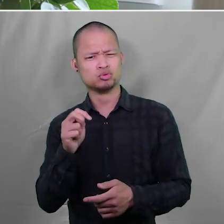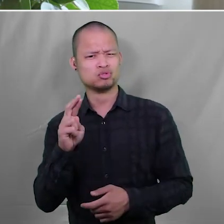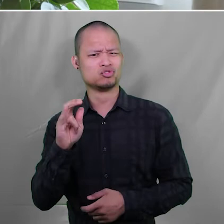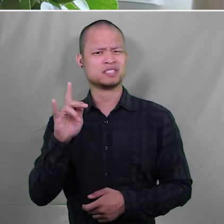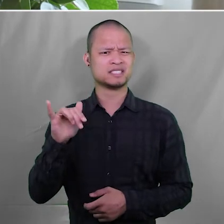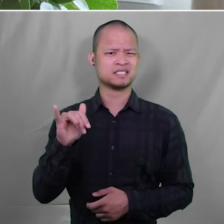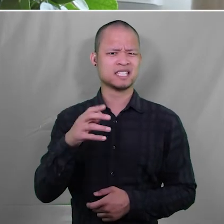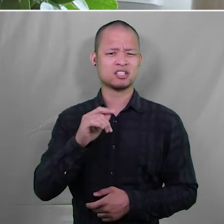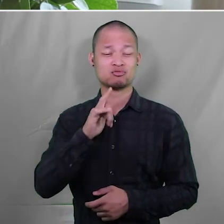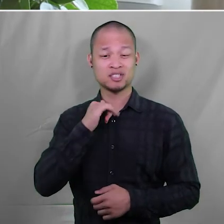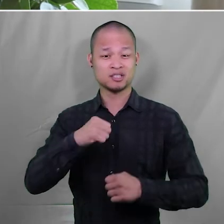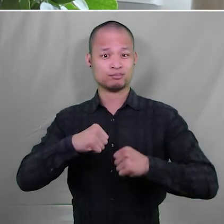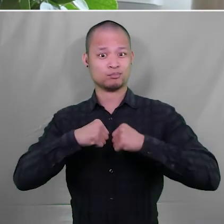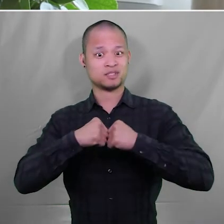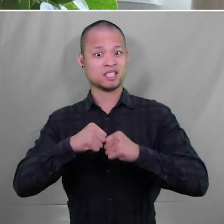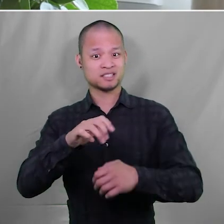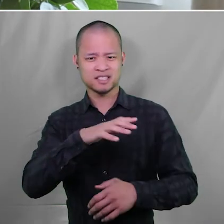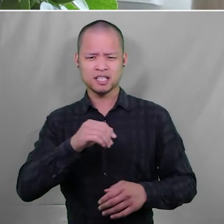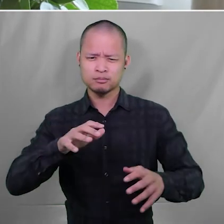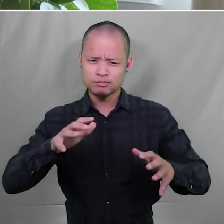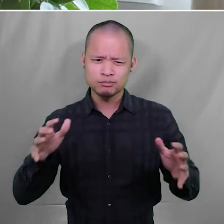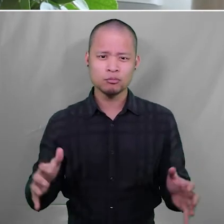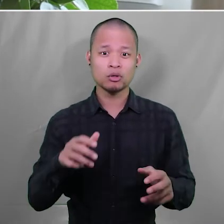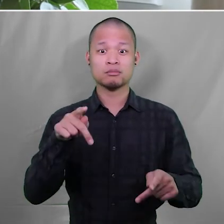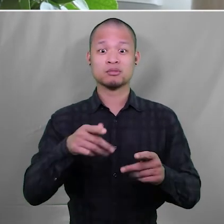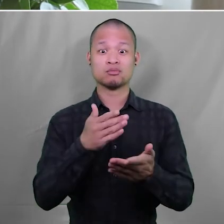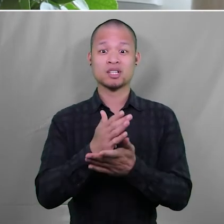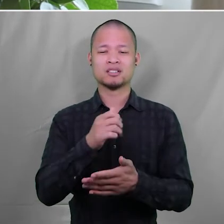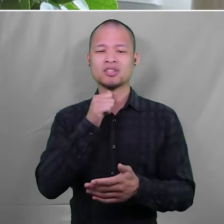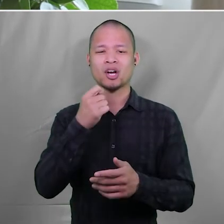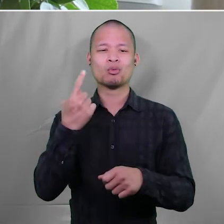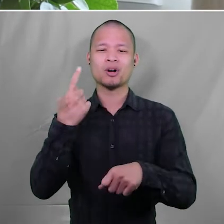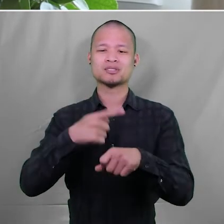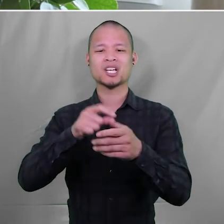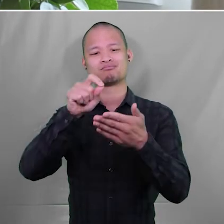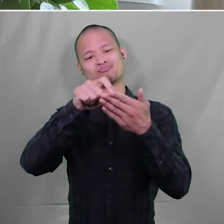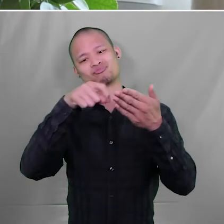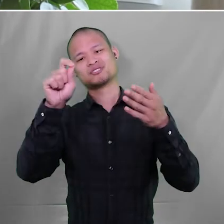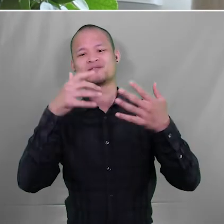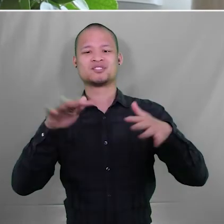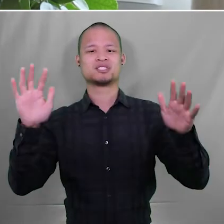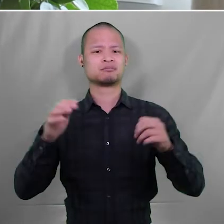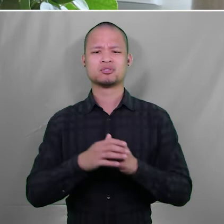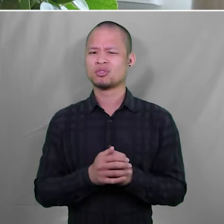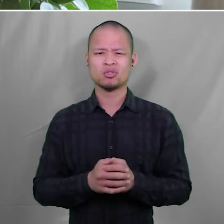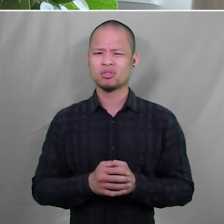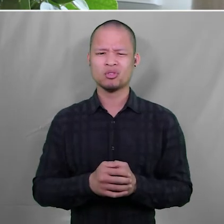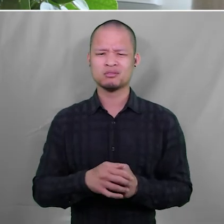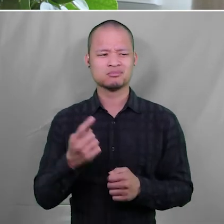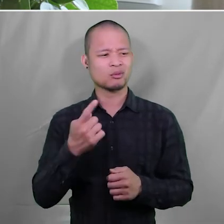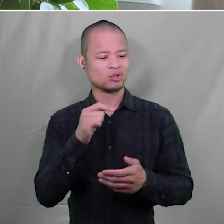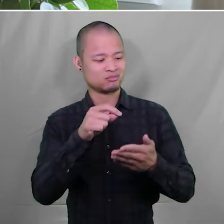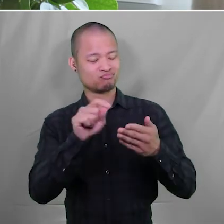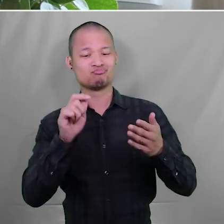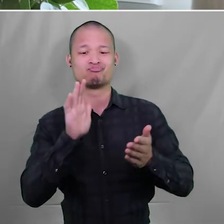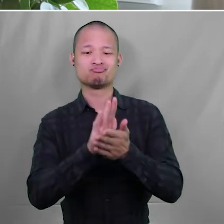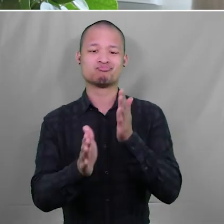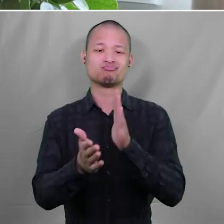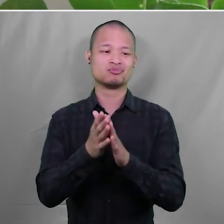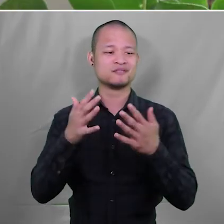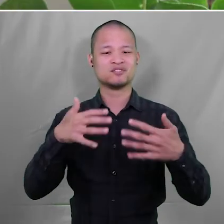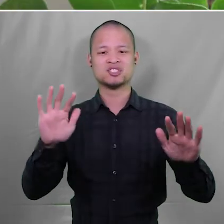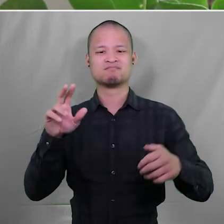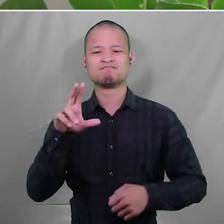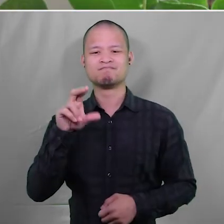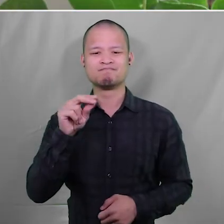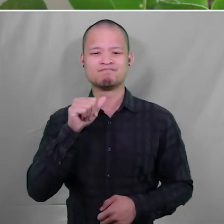And really protecting and promoting people's rights are not a one-time event. It's not something we can simply check off our to-do list.